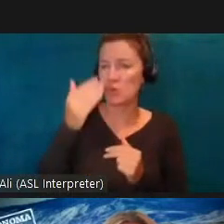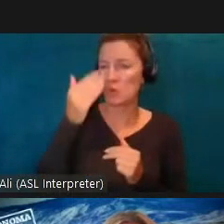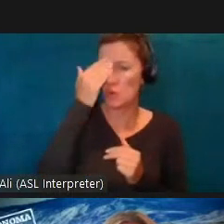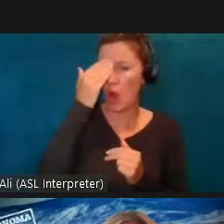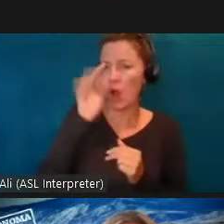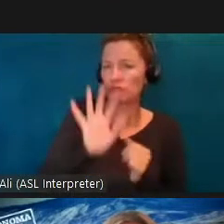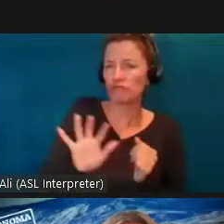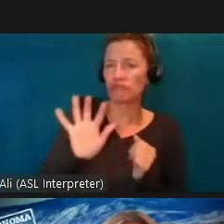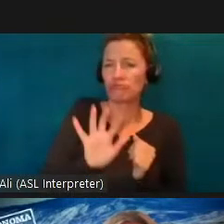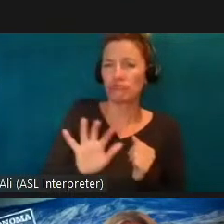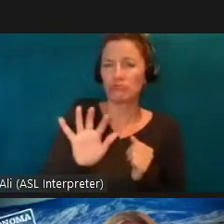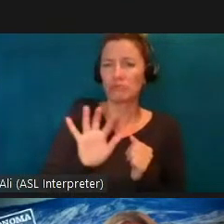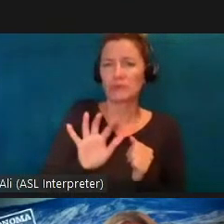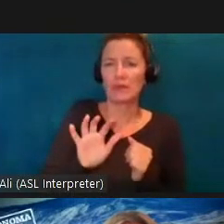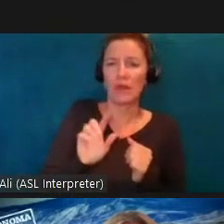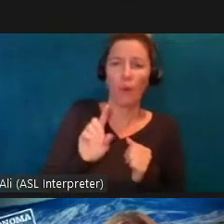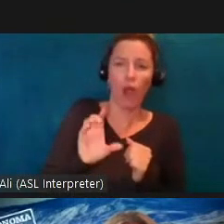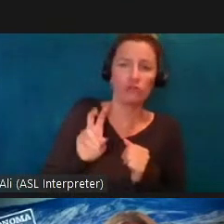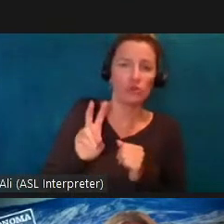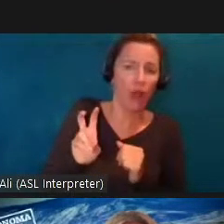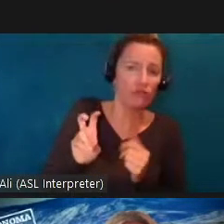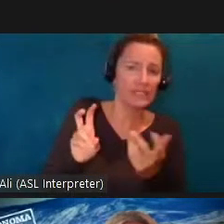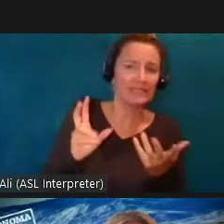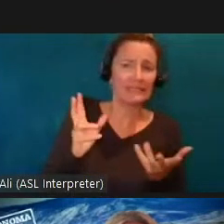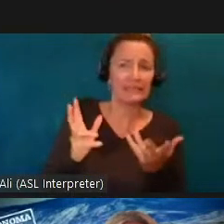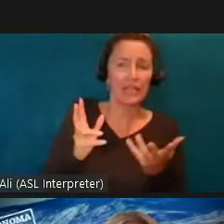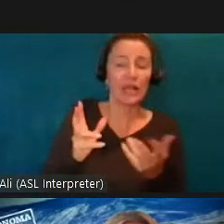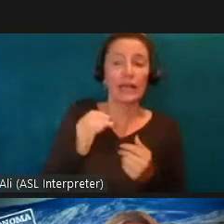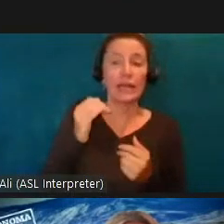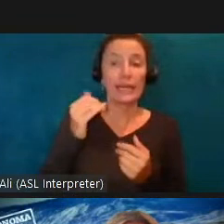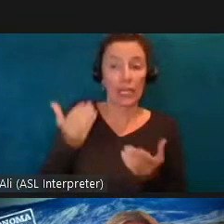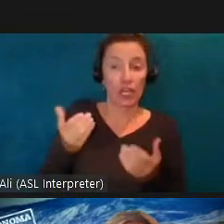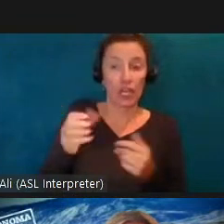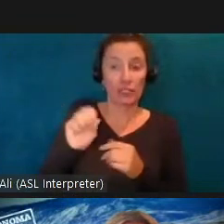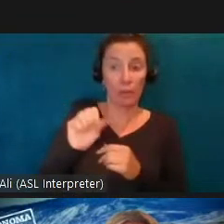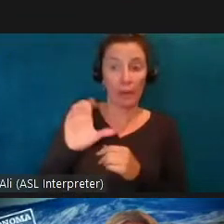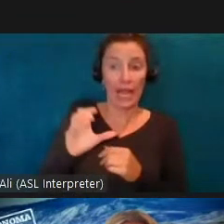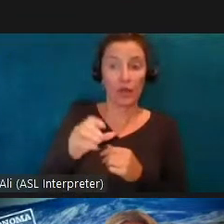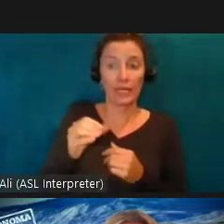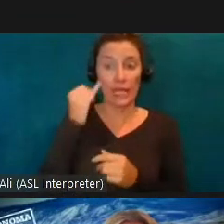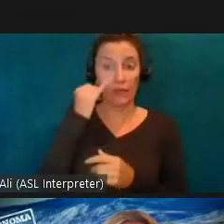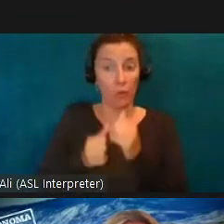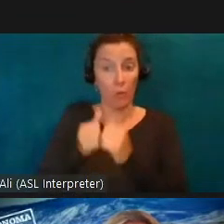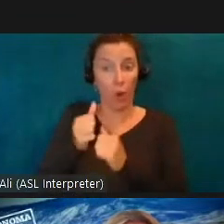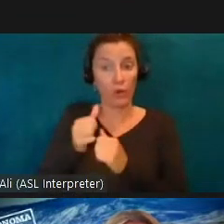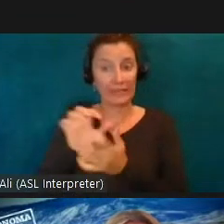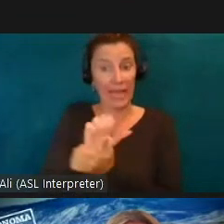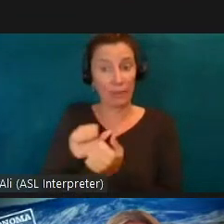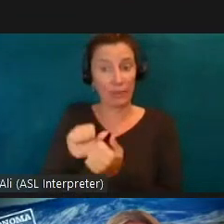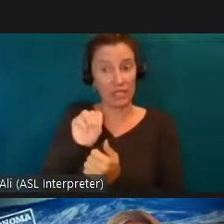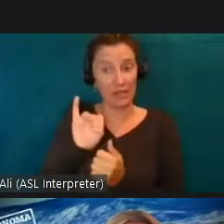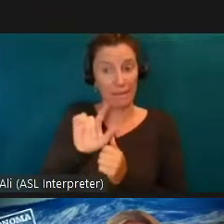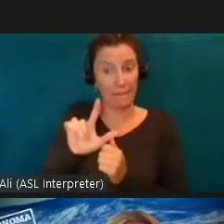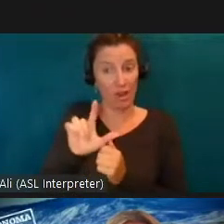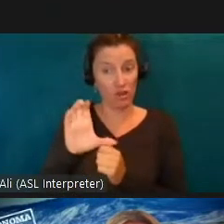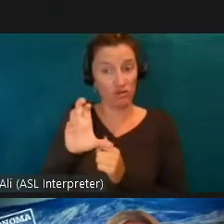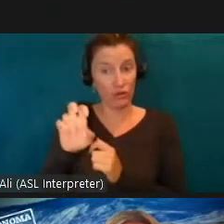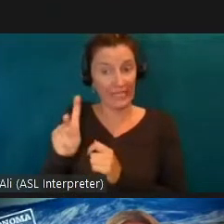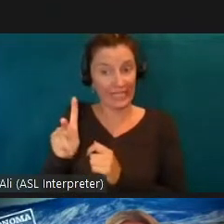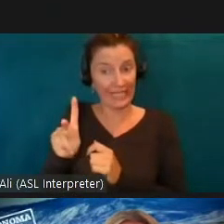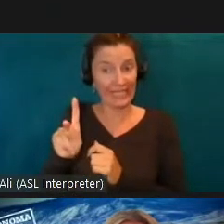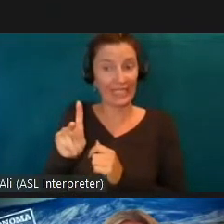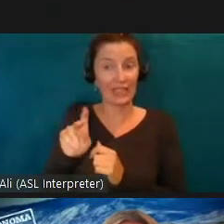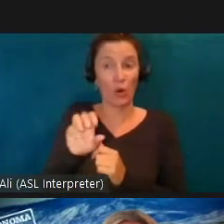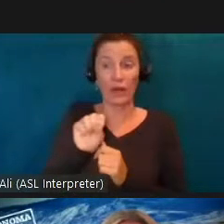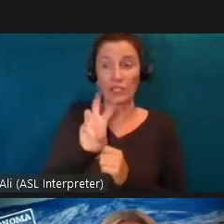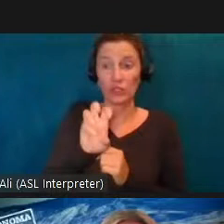Sonoma County, and whether most of those are going to be in the Mill Creek, Sweetwater Springs area, or are there some other areas that we're not familiar